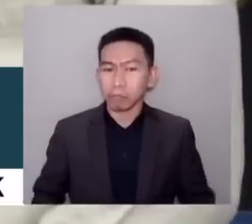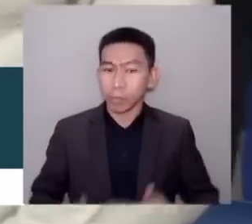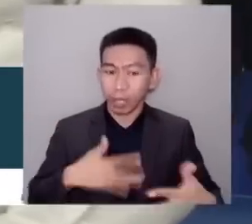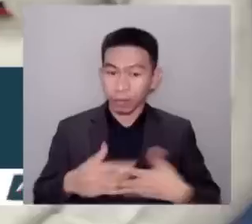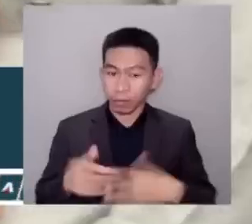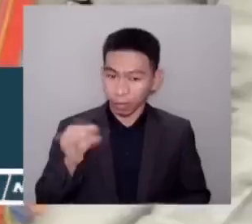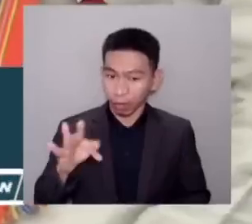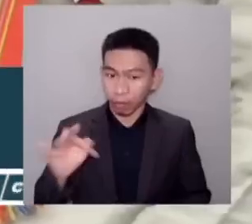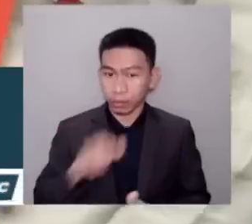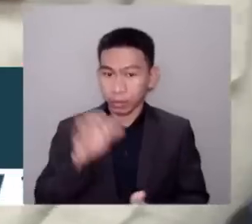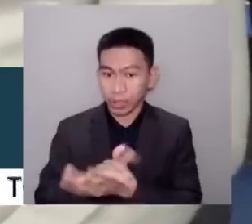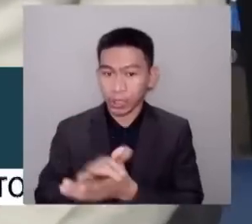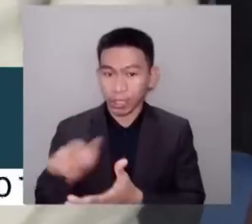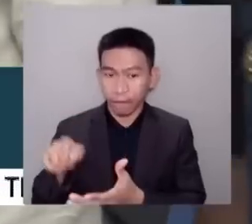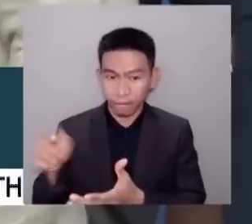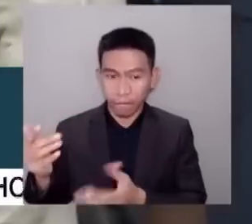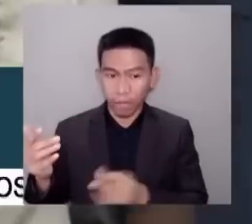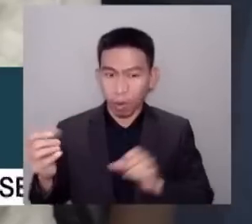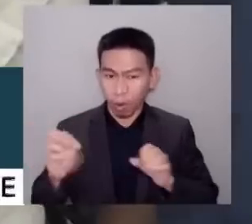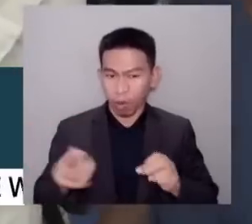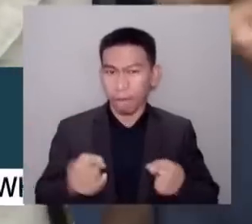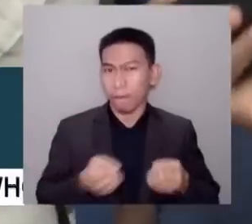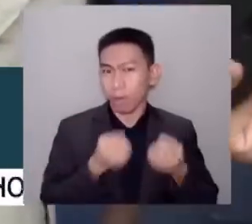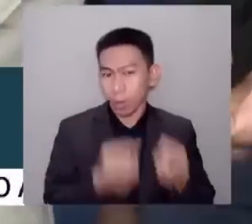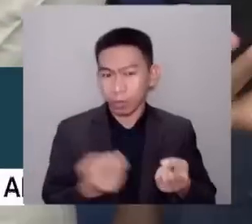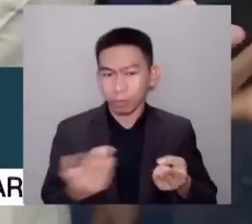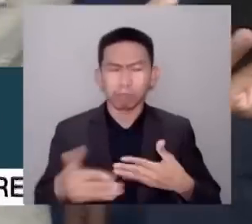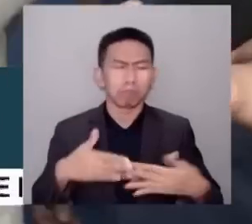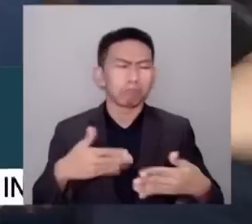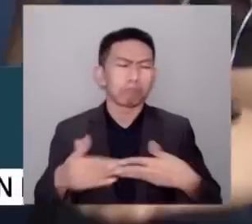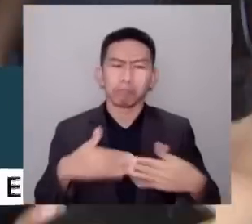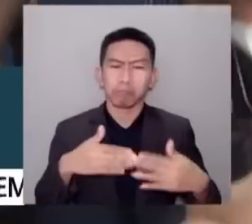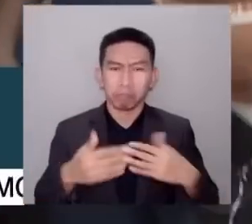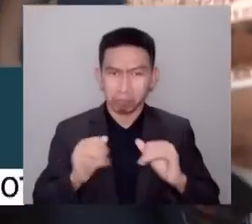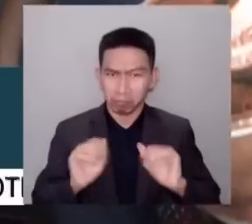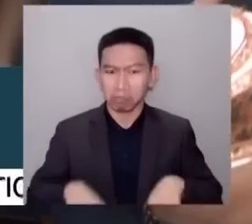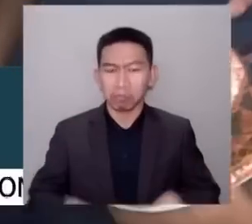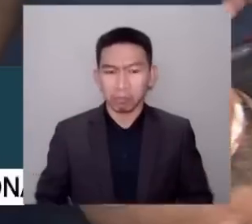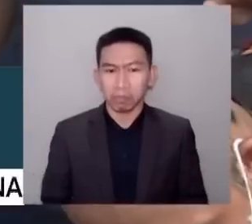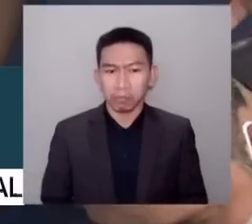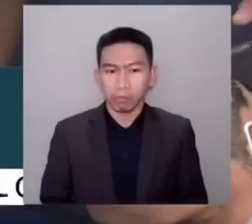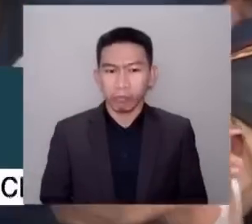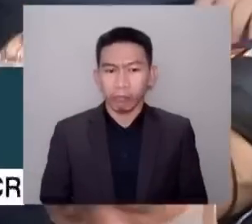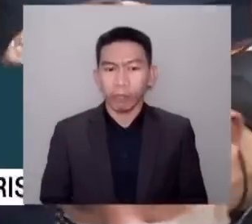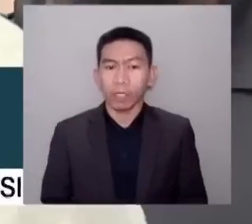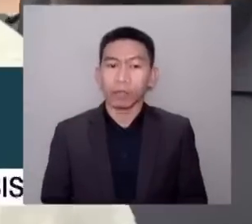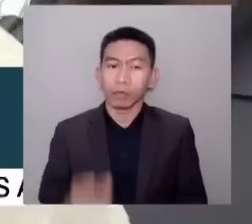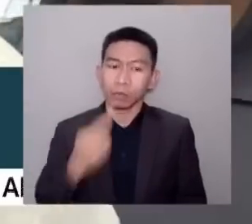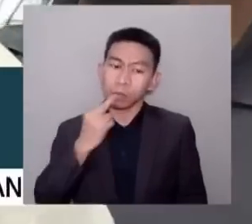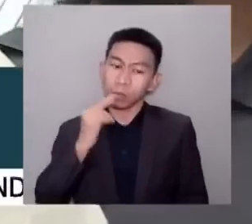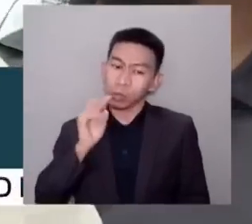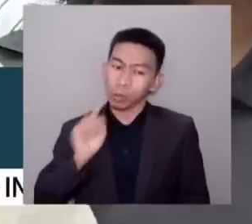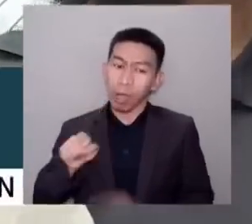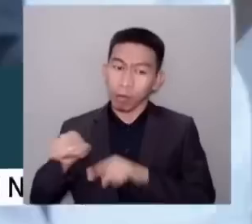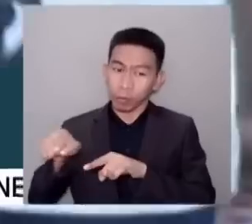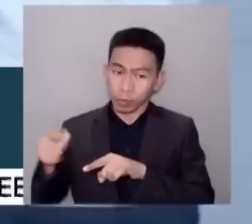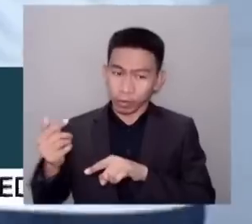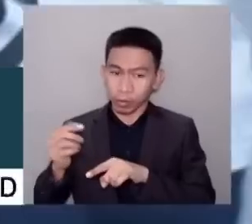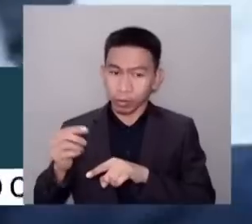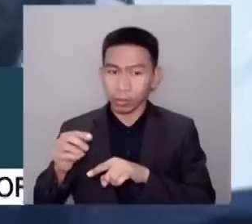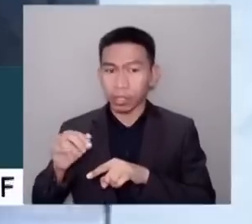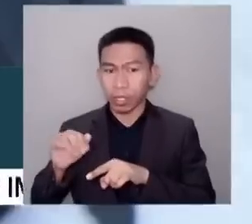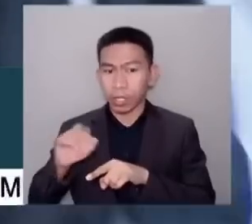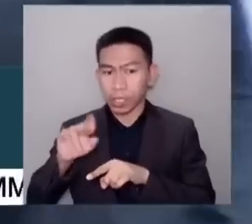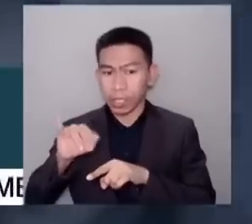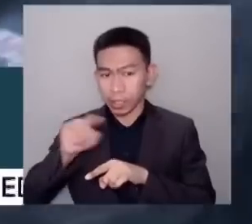the marriage. Carmina, like Padilla, Senator Risa Ontiveros has also filed her own version, dubbed as the Dissolution of Marriage